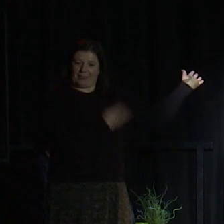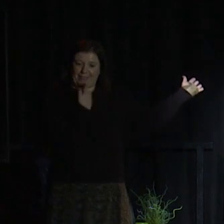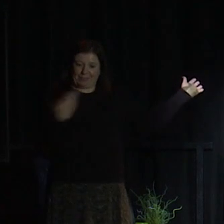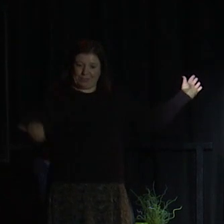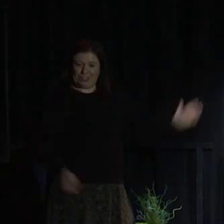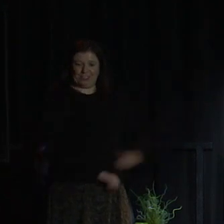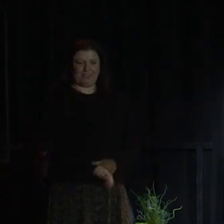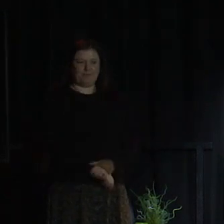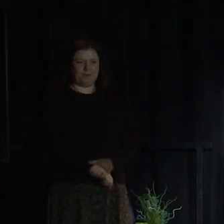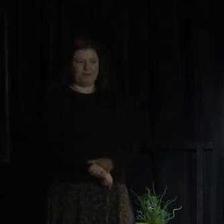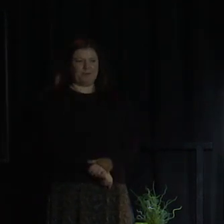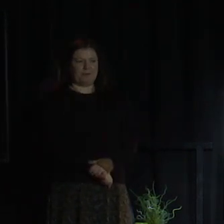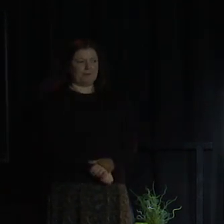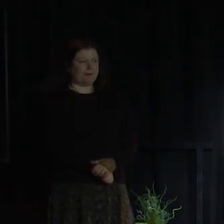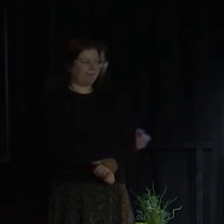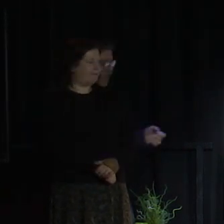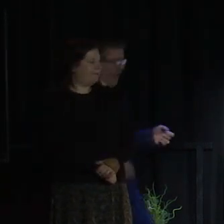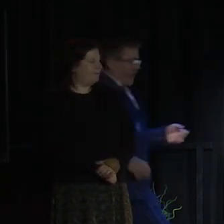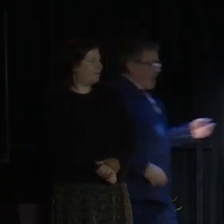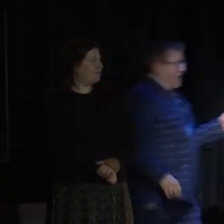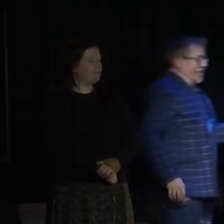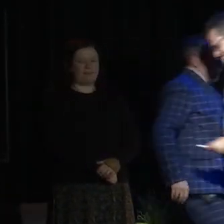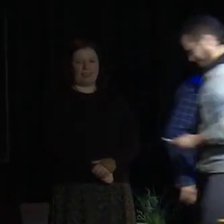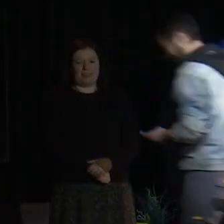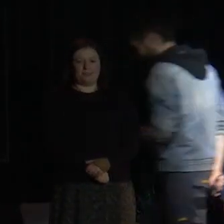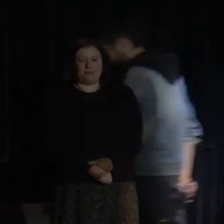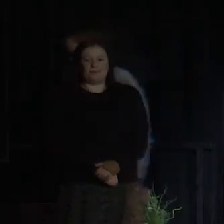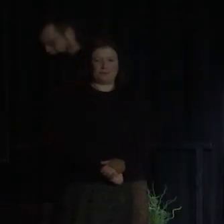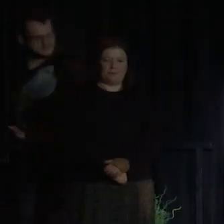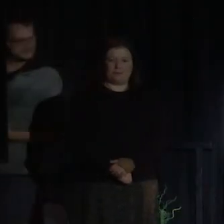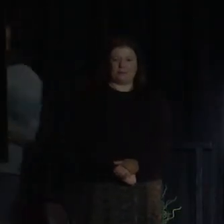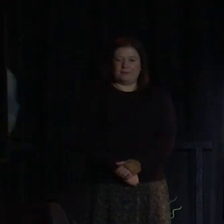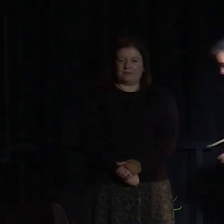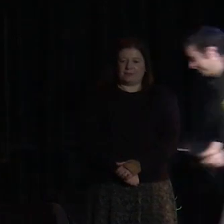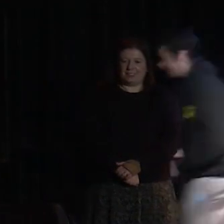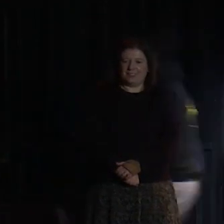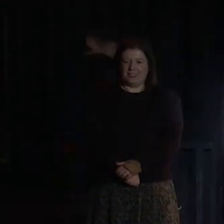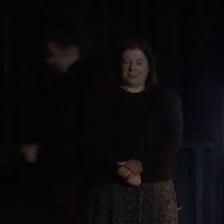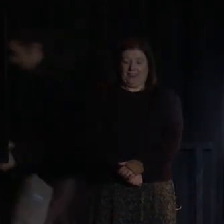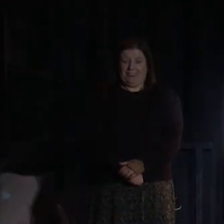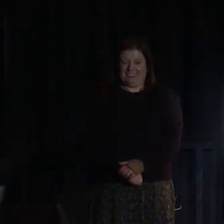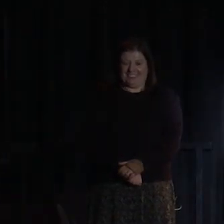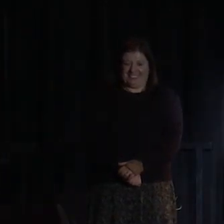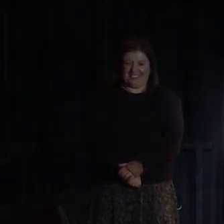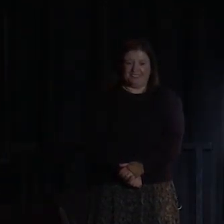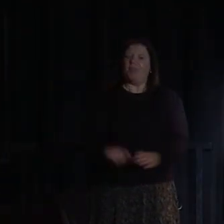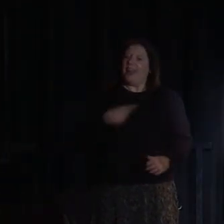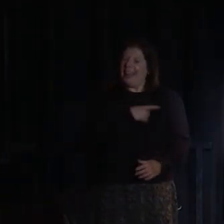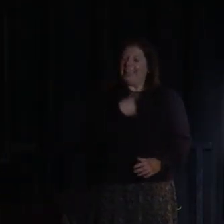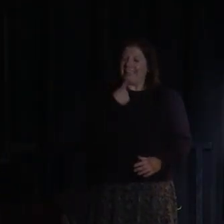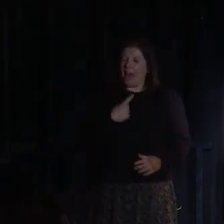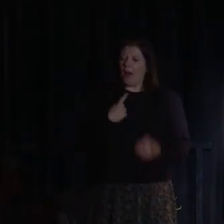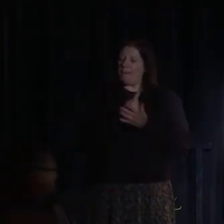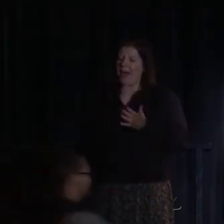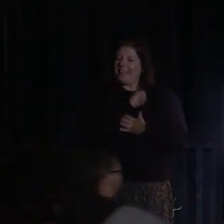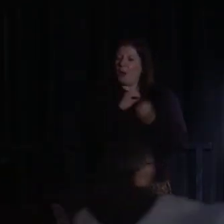much. Lovely. Thank you. Thank you, guys. Beautifully to time. So, Dizzy O'Dare, we got coming up with Dizzy O'Dare. Where are you